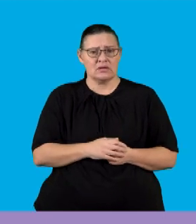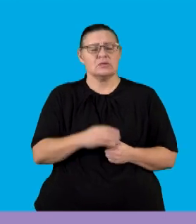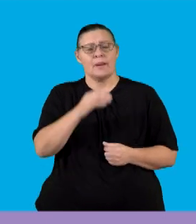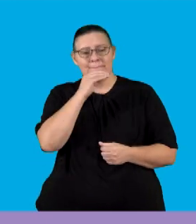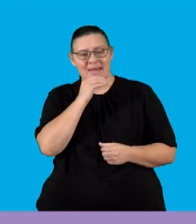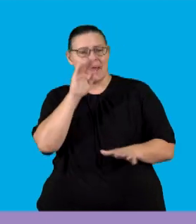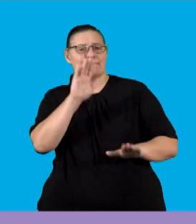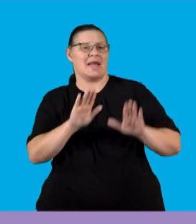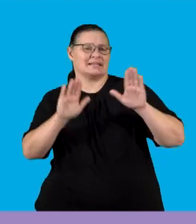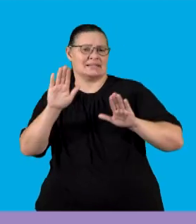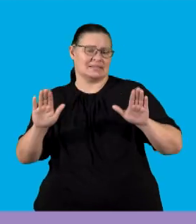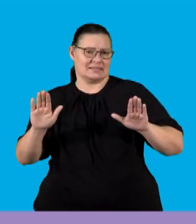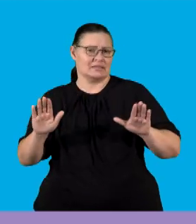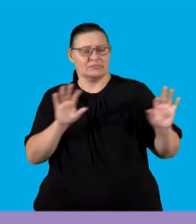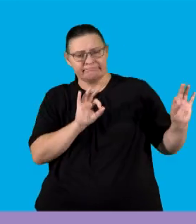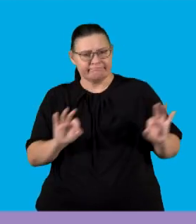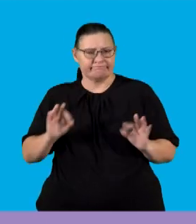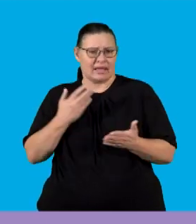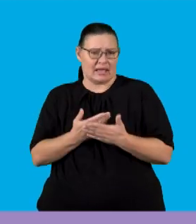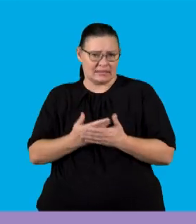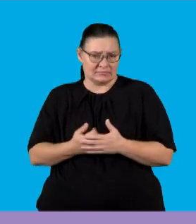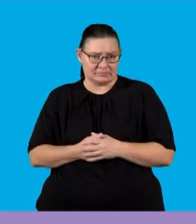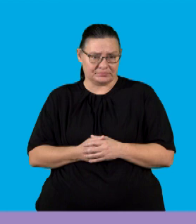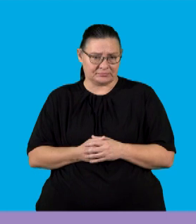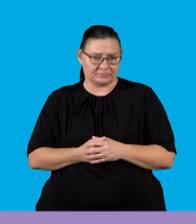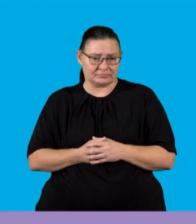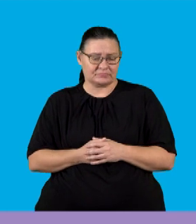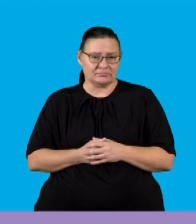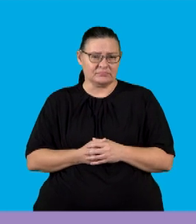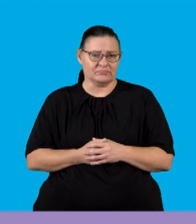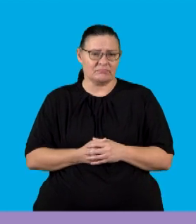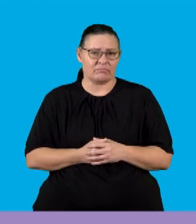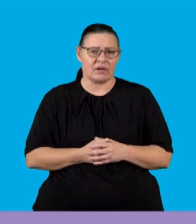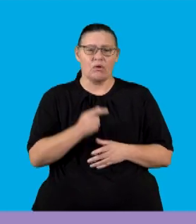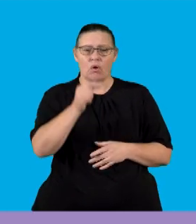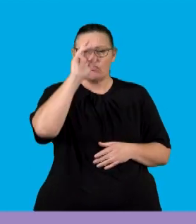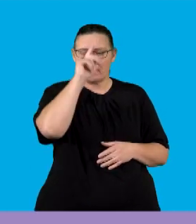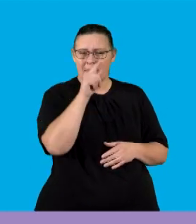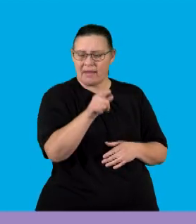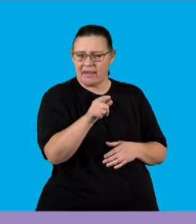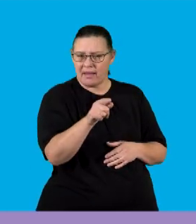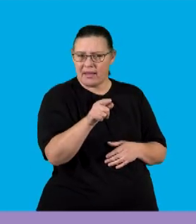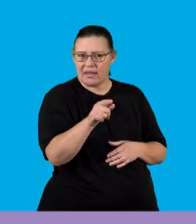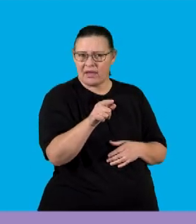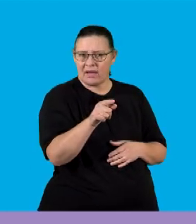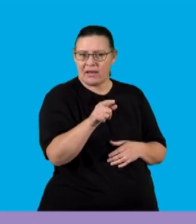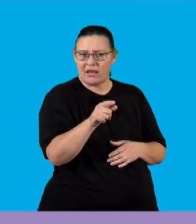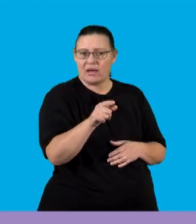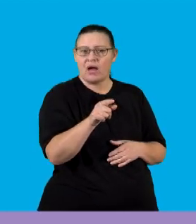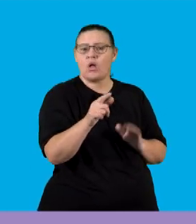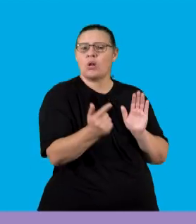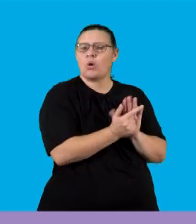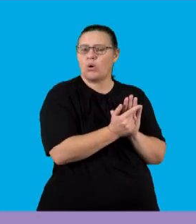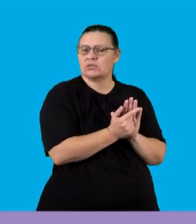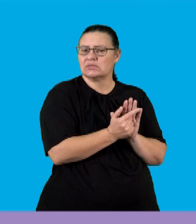those exponent laws? We know that for us to get an answer of 1, our exponent from any number